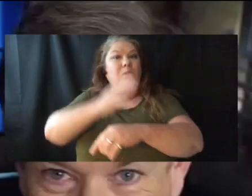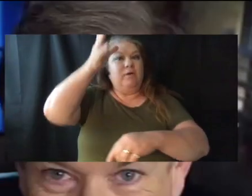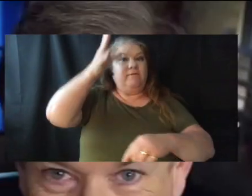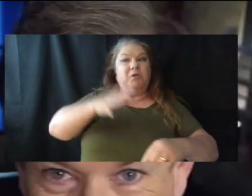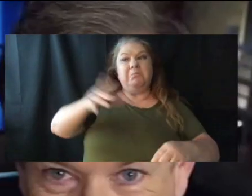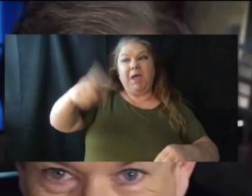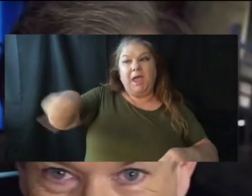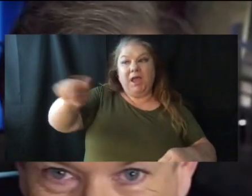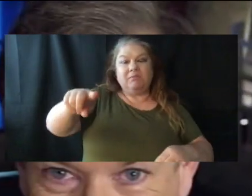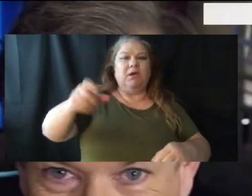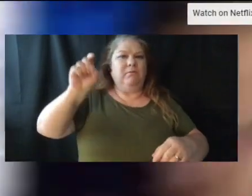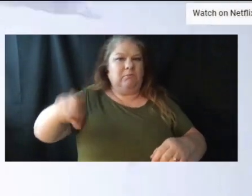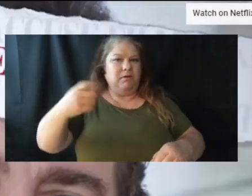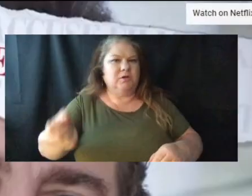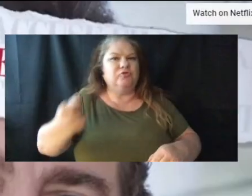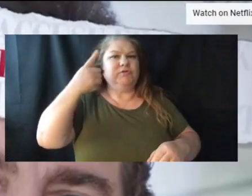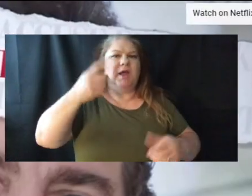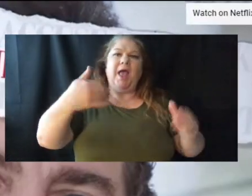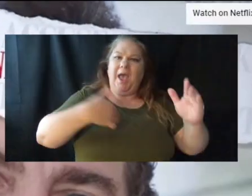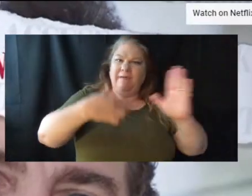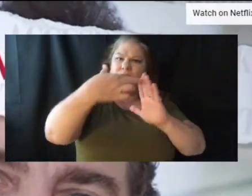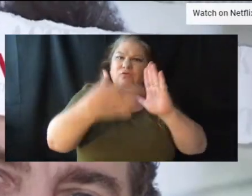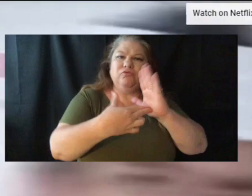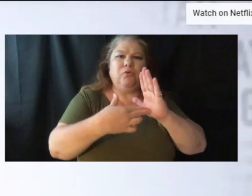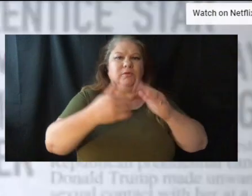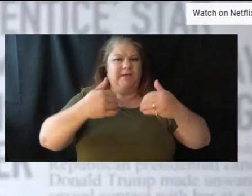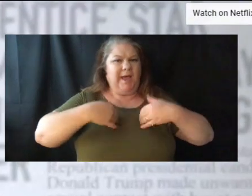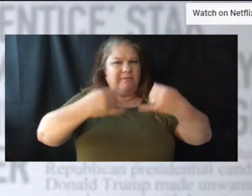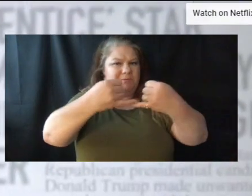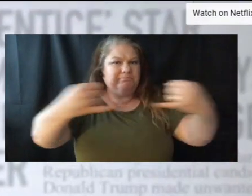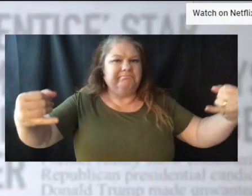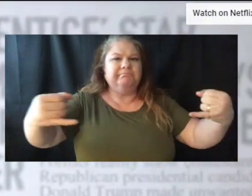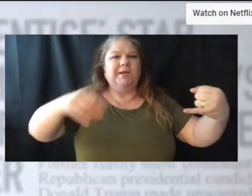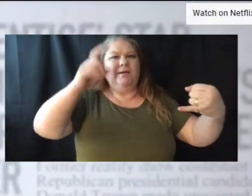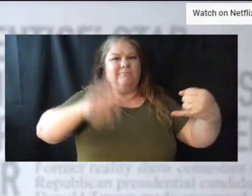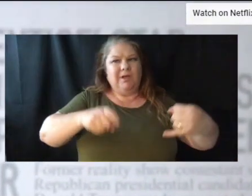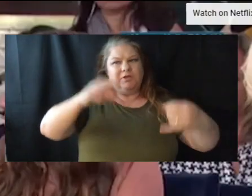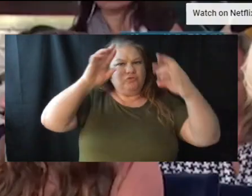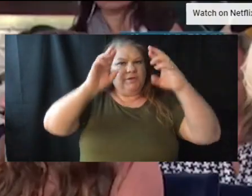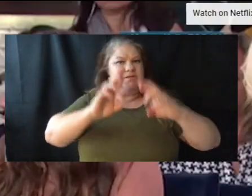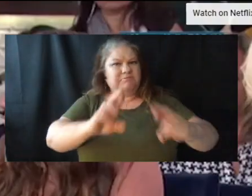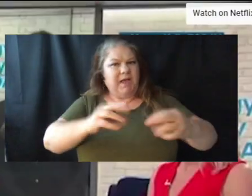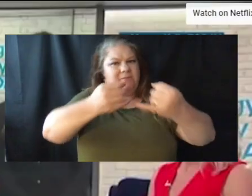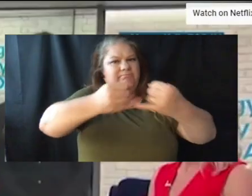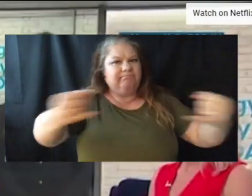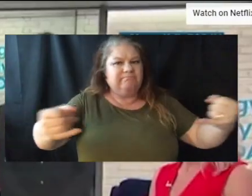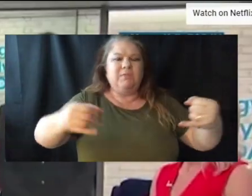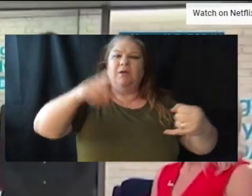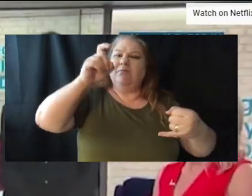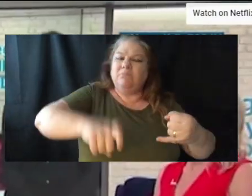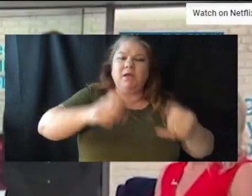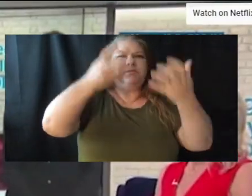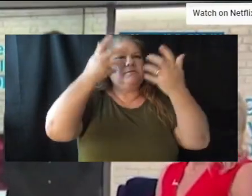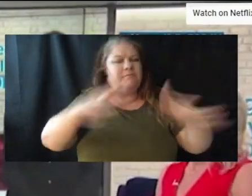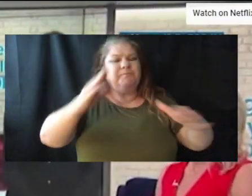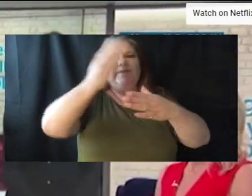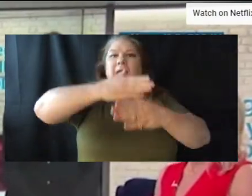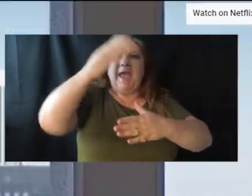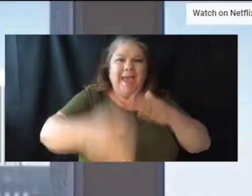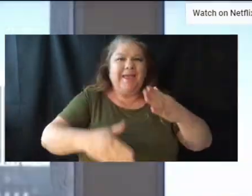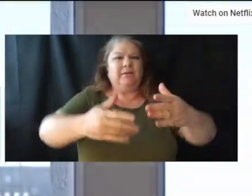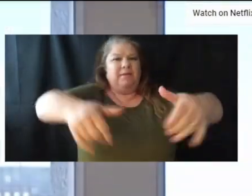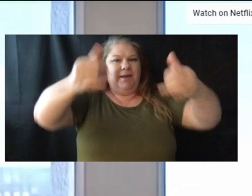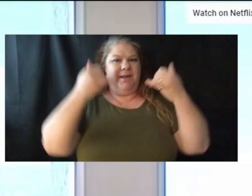understand there are rules, there are boundaries. They must respect those boundaries. This has got to end, and it needs to